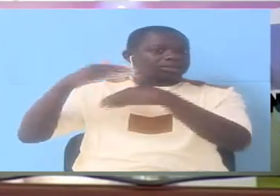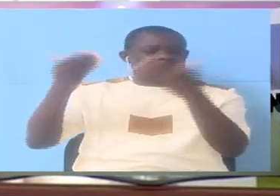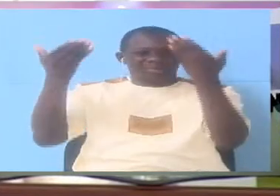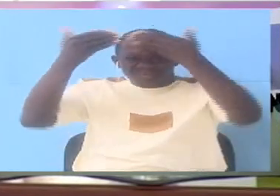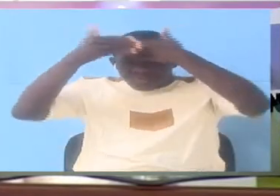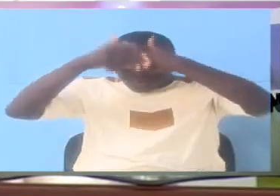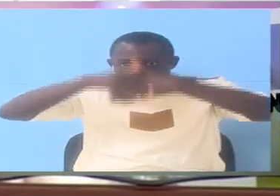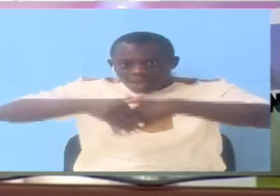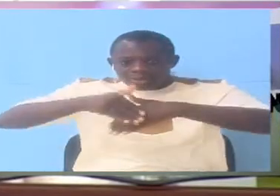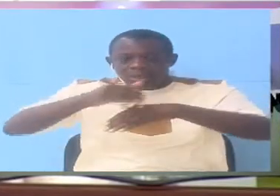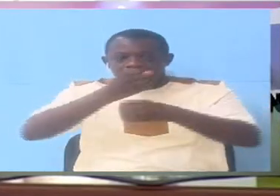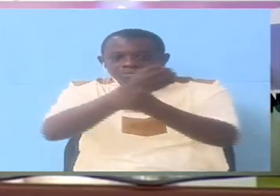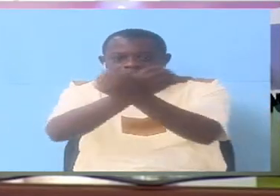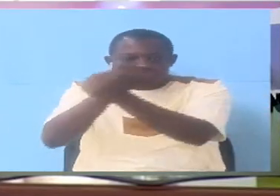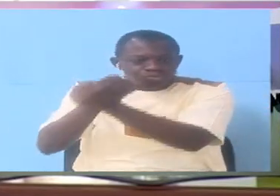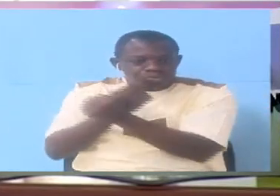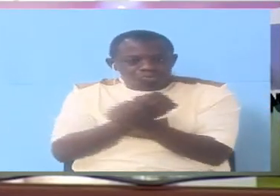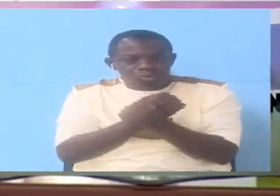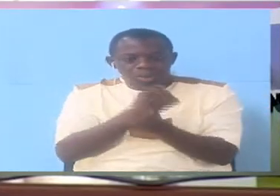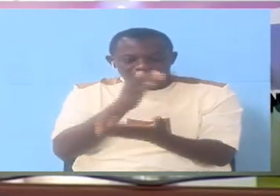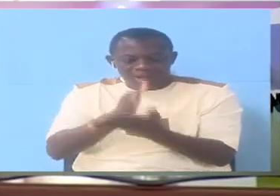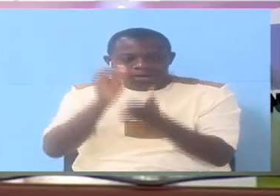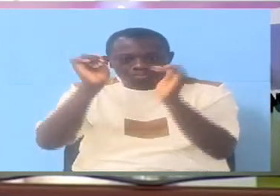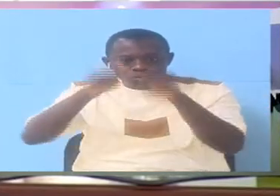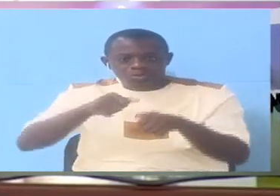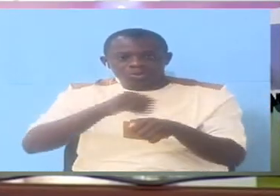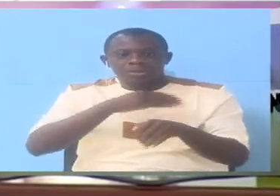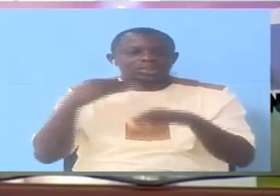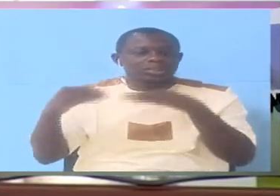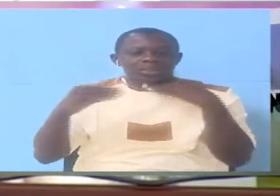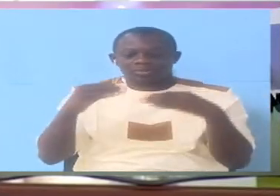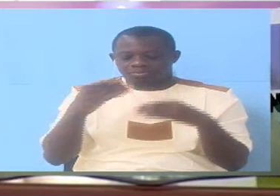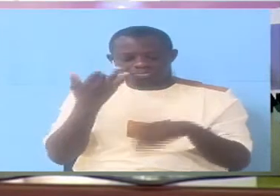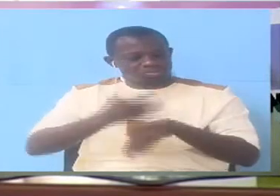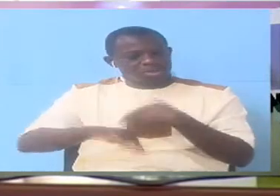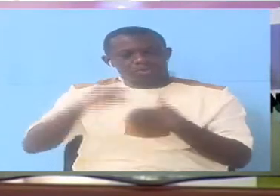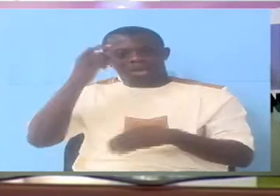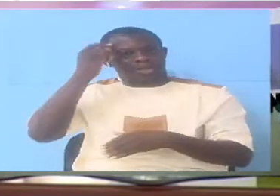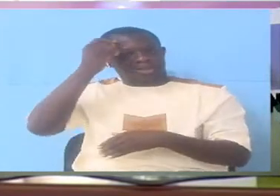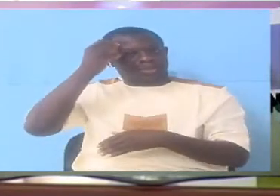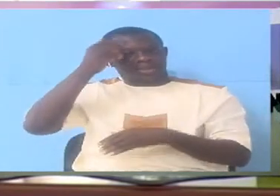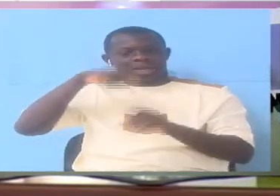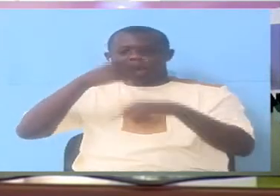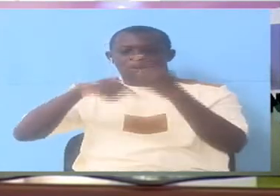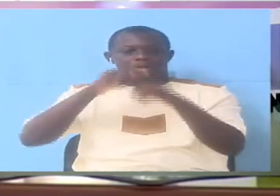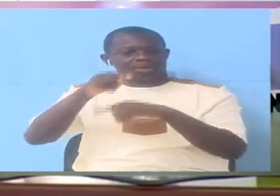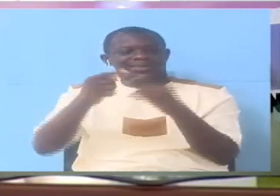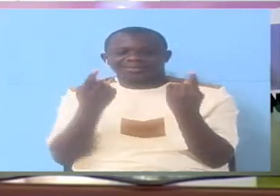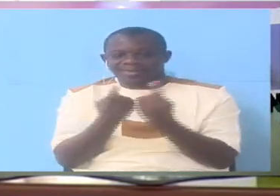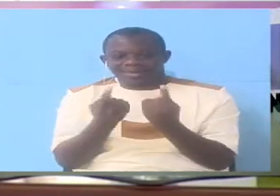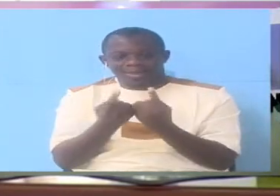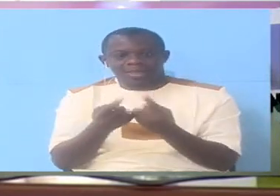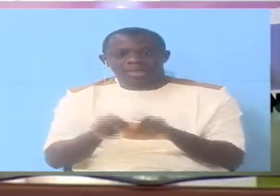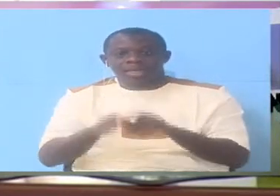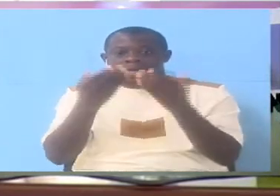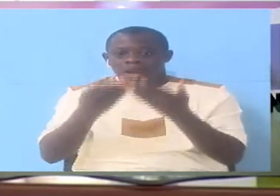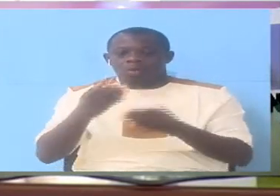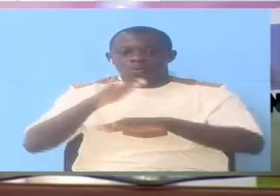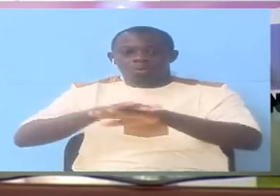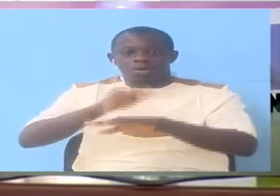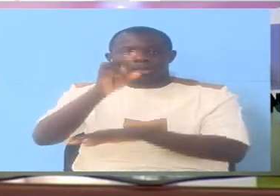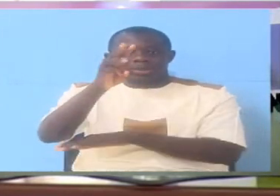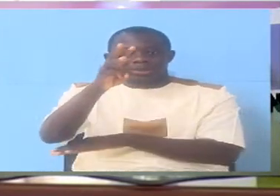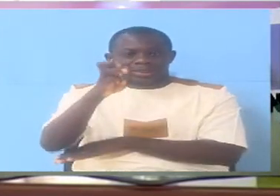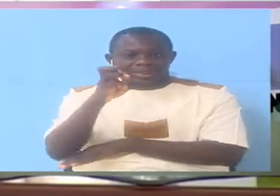murdered. Musuma xalaat ne ñooñu nga xam ne ñoom lañ jàppoon guddi balaa bés boobu war nañ leen a rey. On 31st